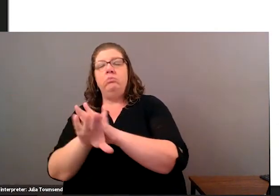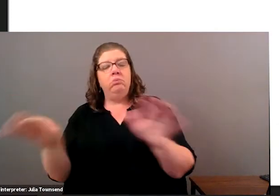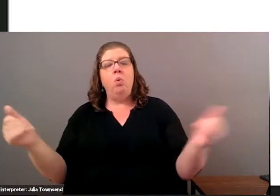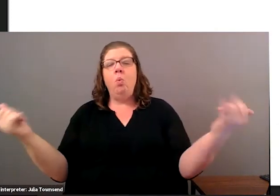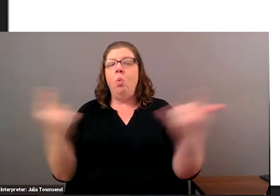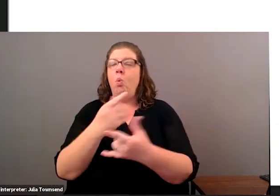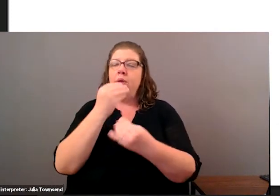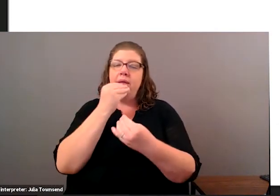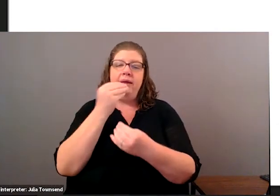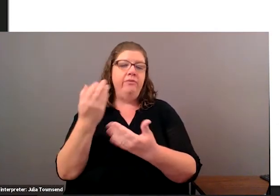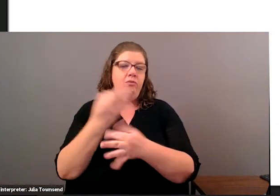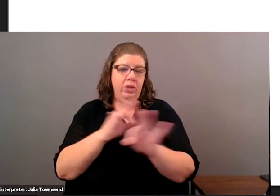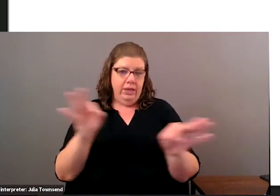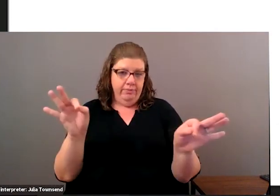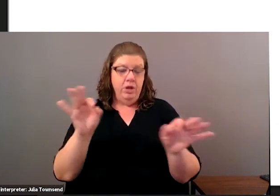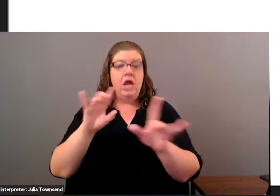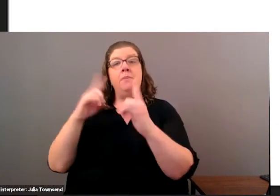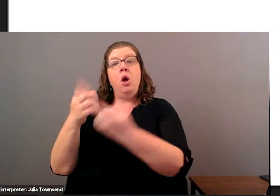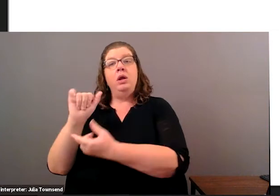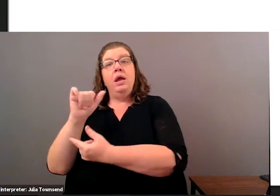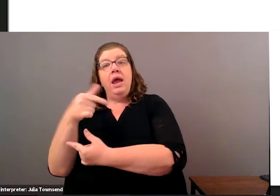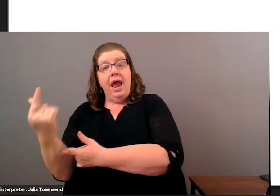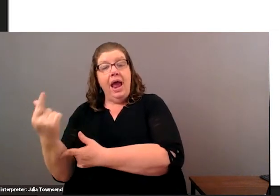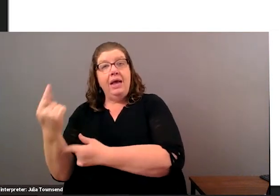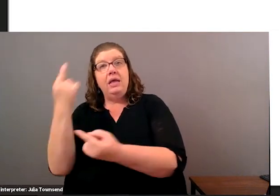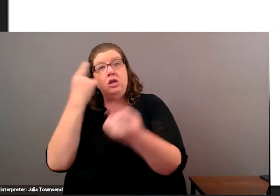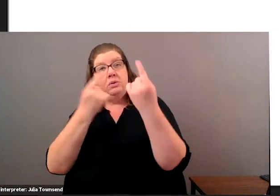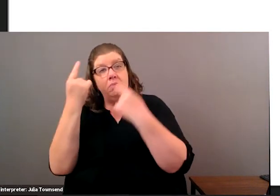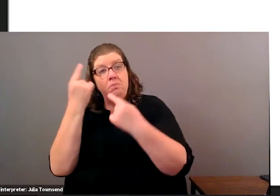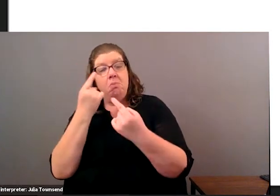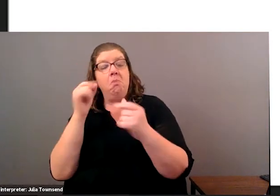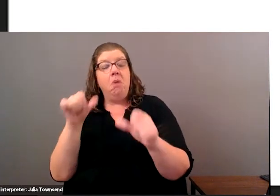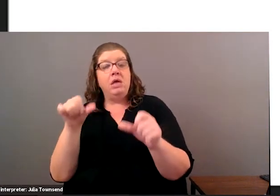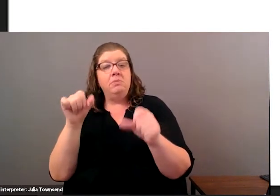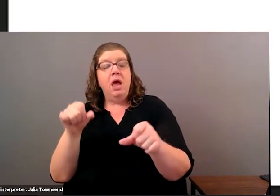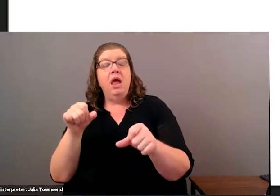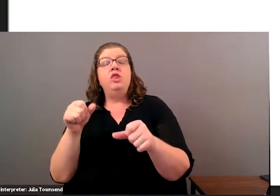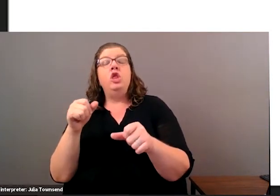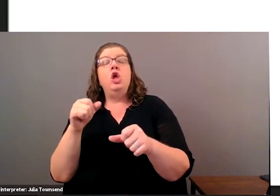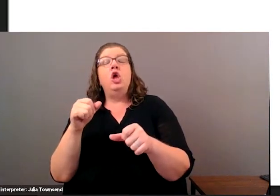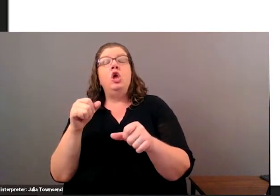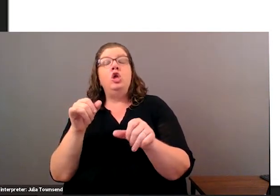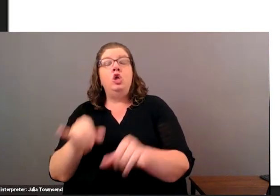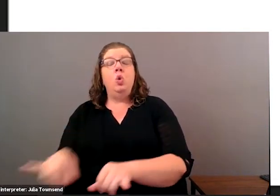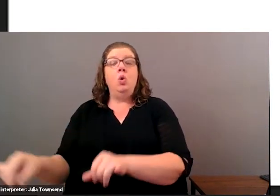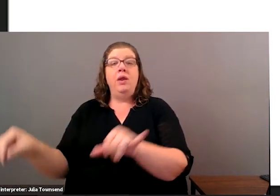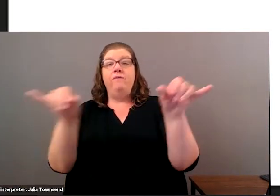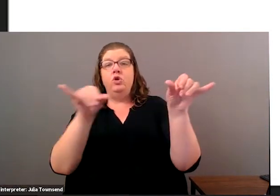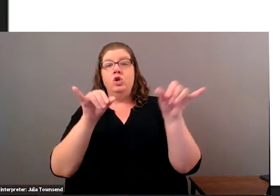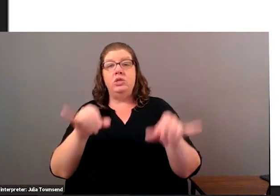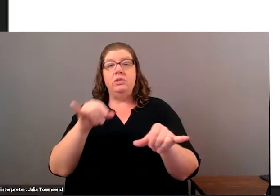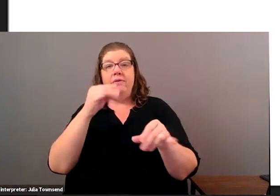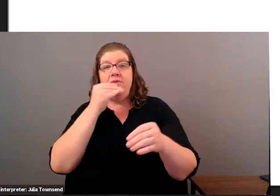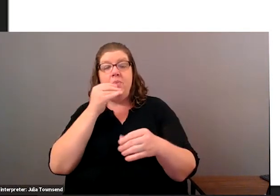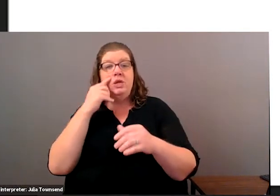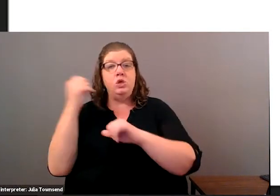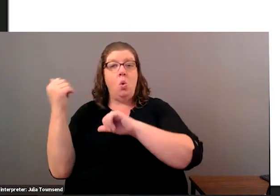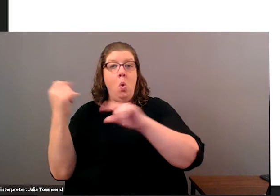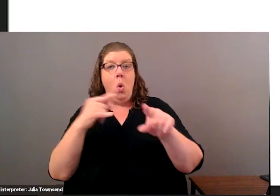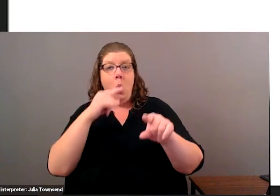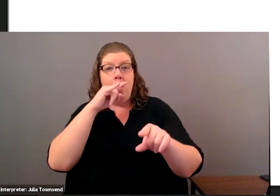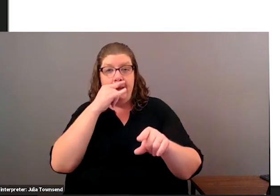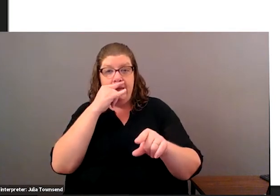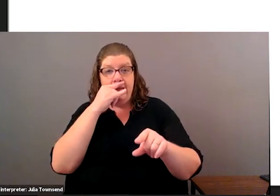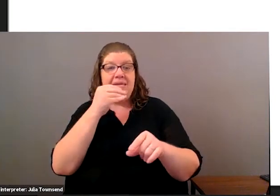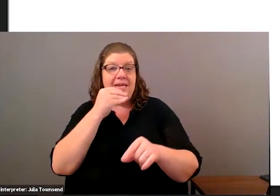also considering the possibility of the universal feed program, which means all kids would eat for free. Staff